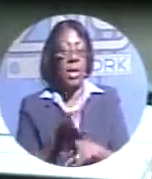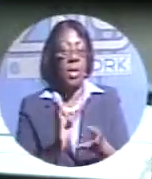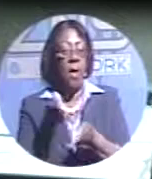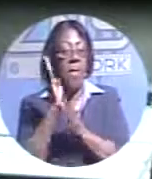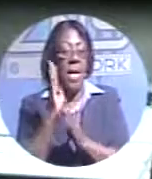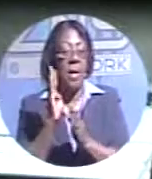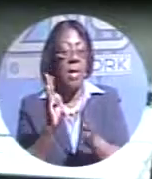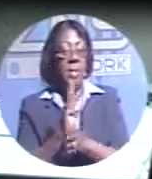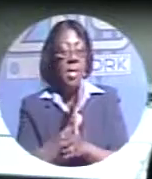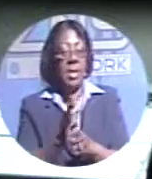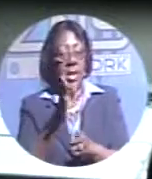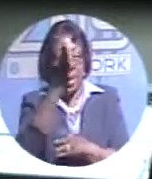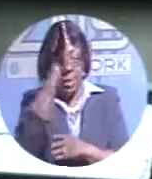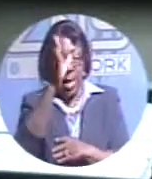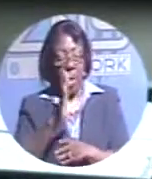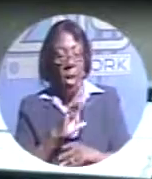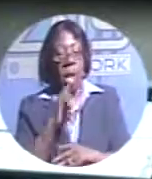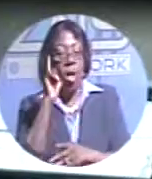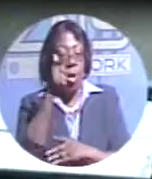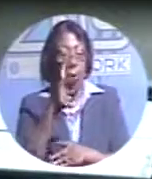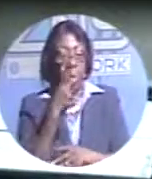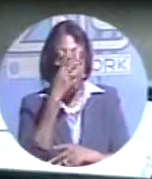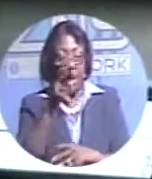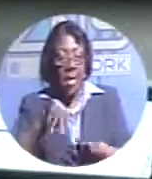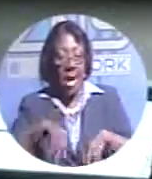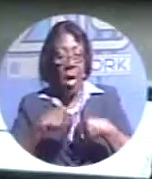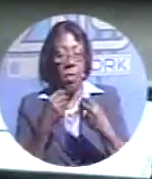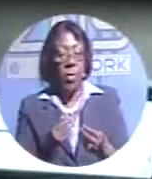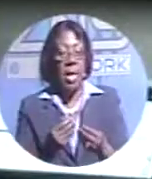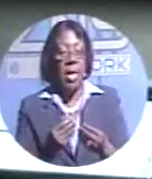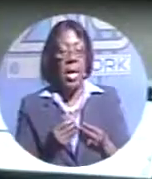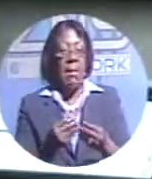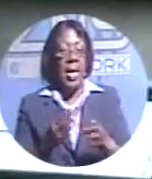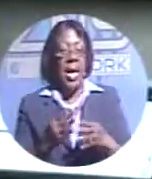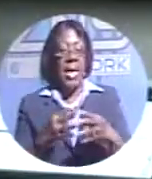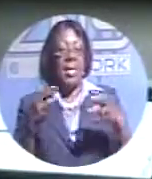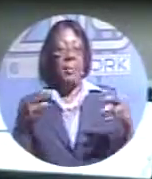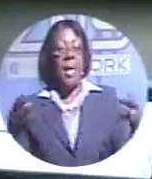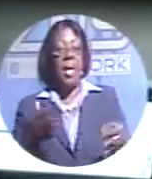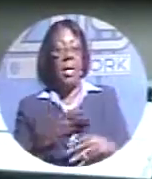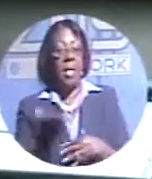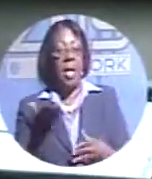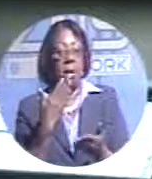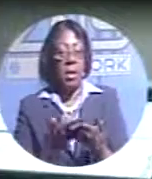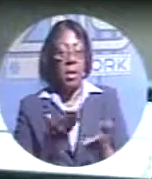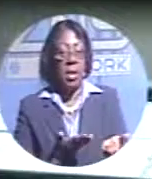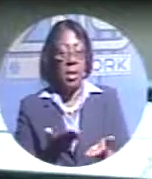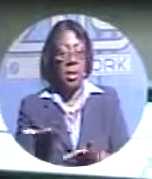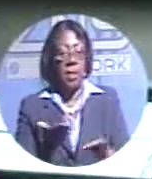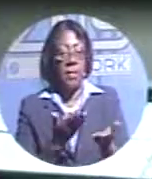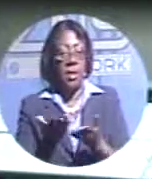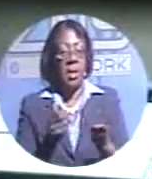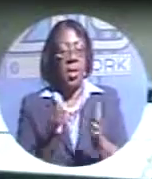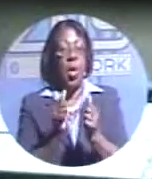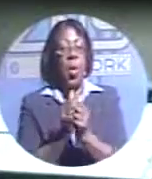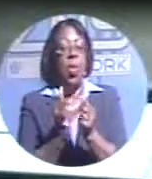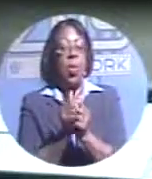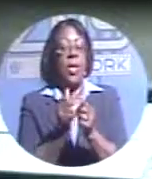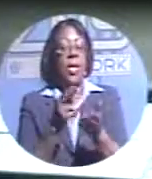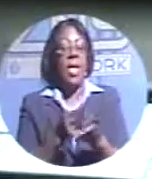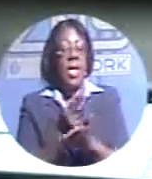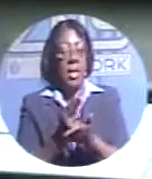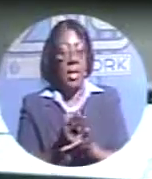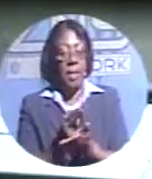Bahamian businessmen looking to see how they may expand their goods, services, or their